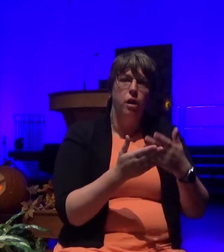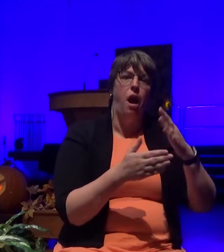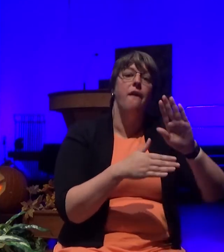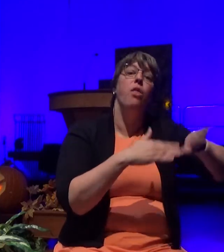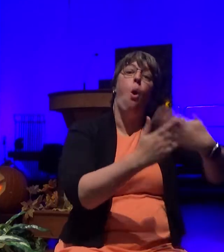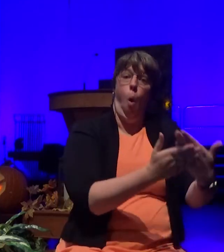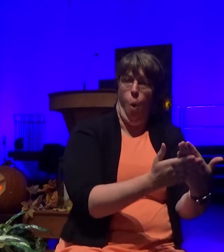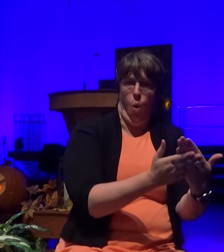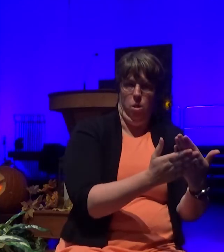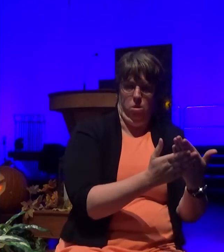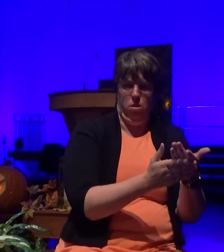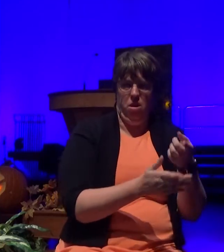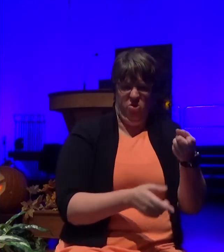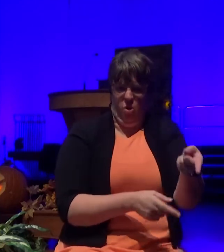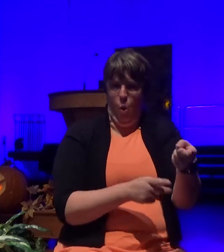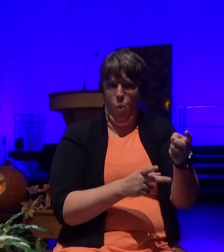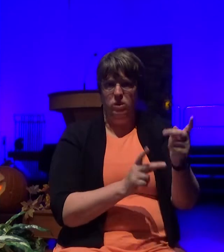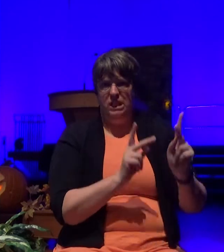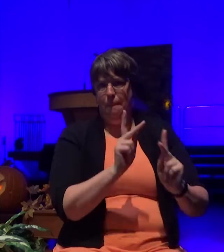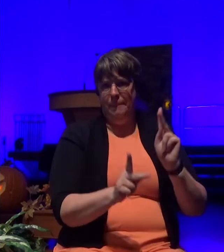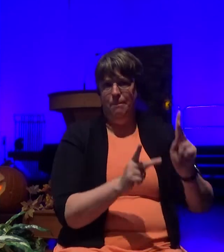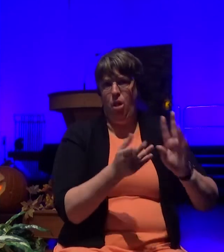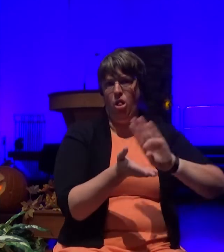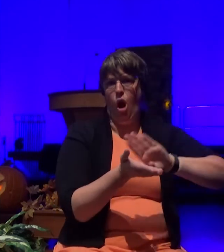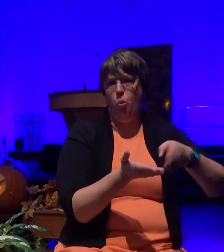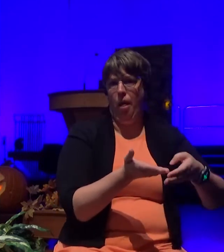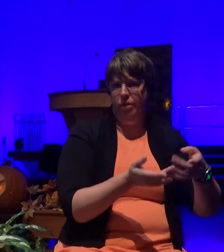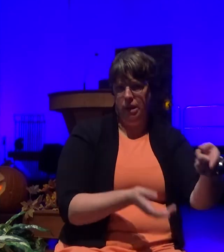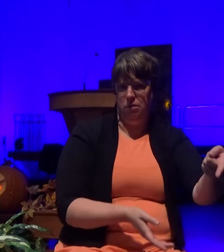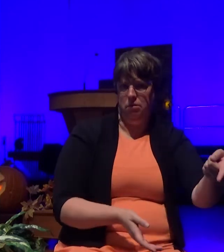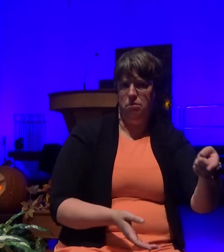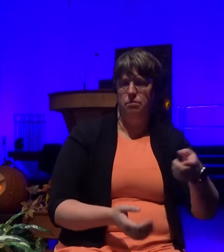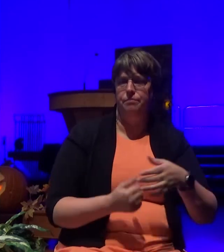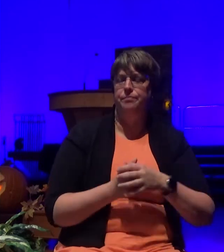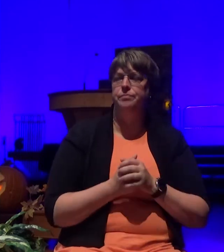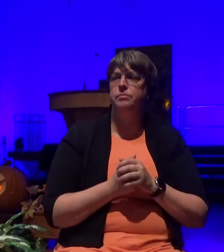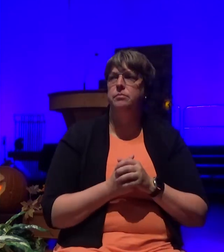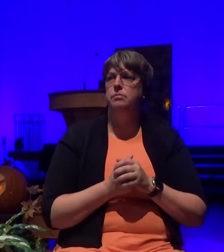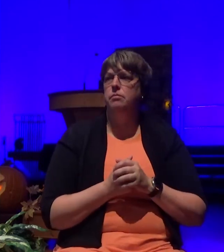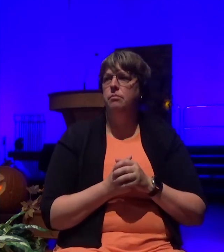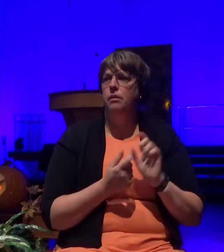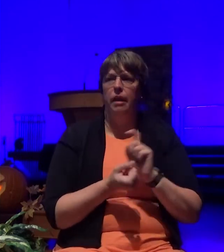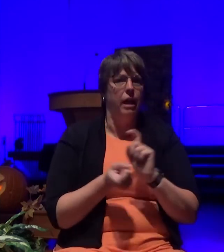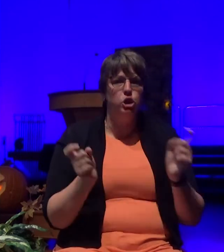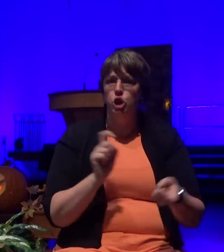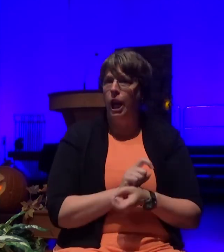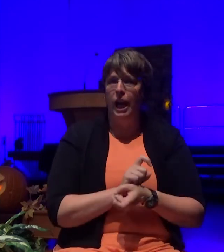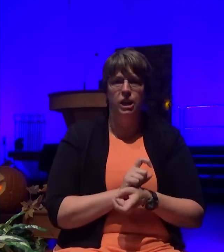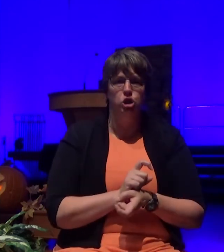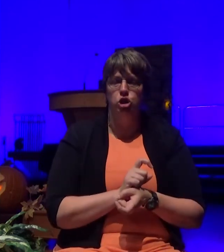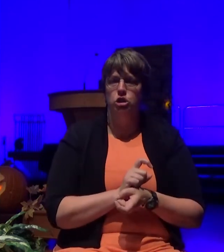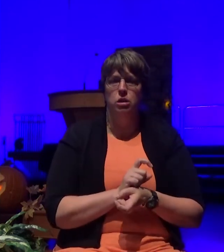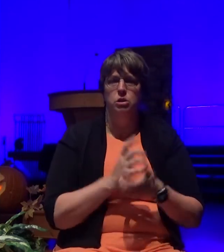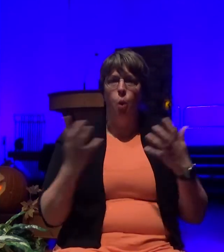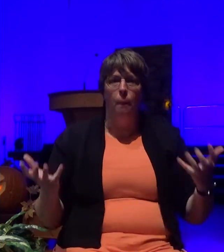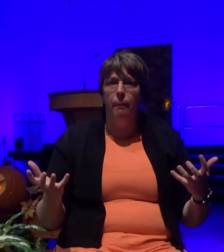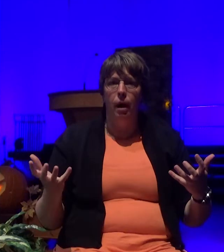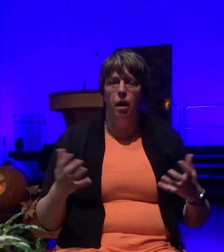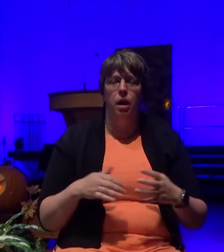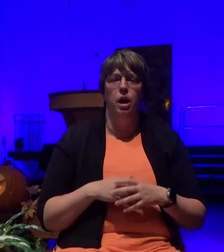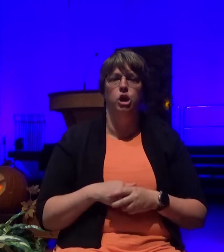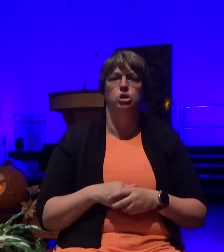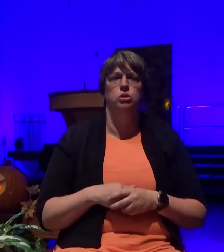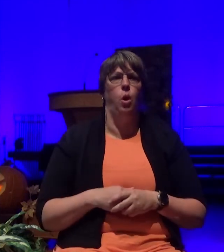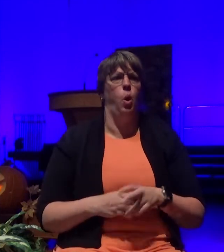all. And it changed so much for them. And it touched me